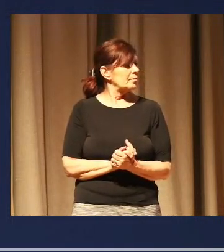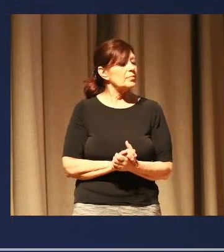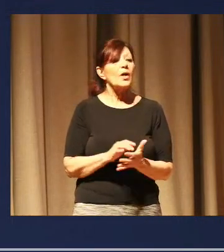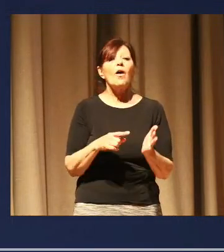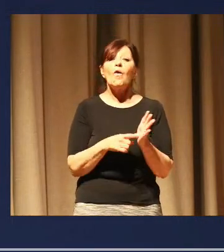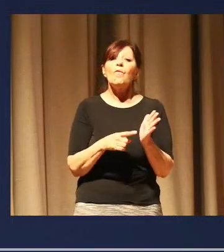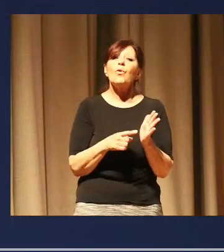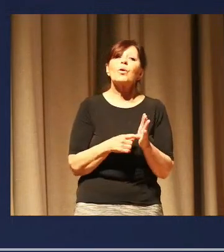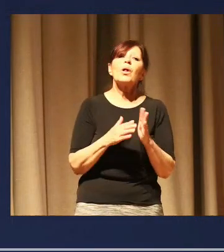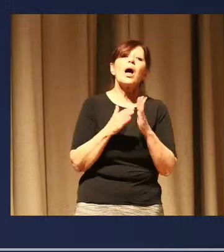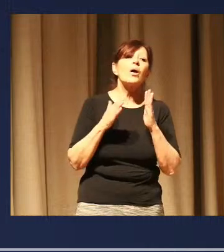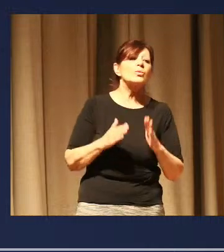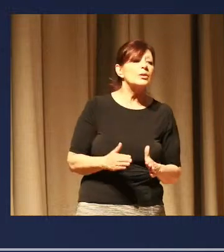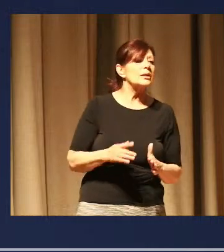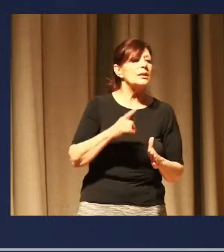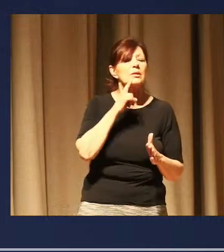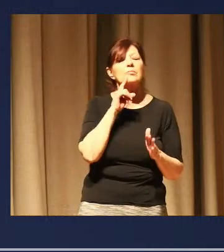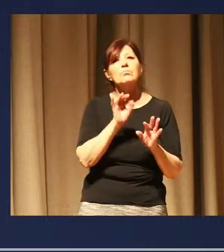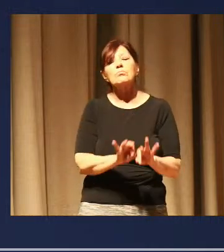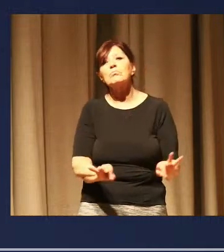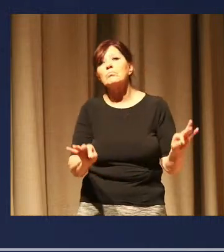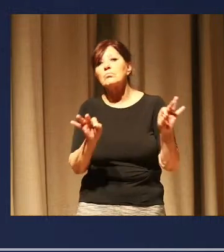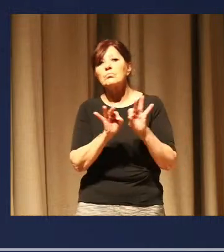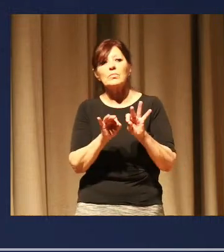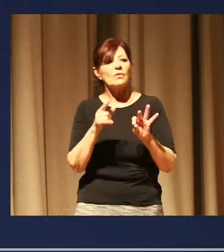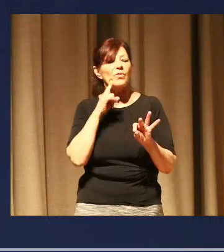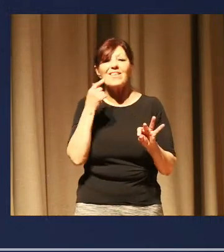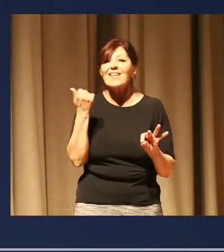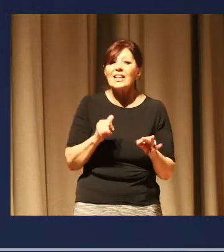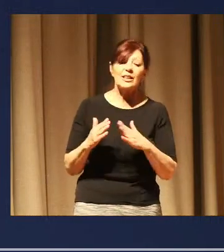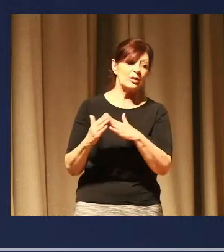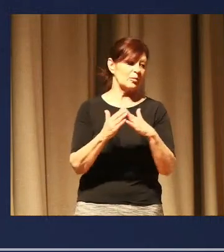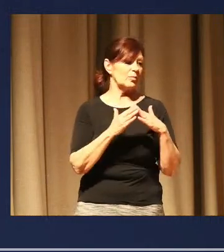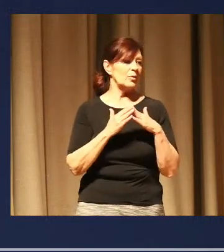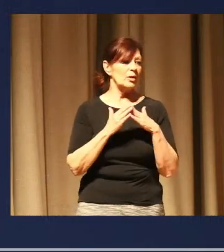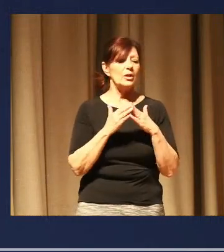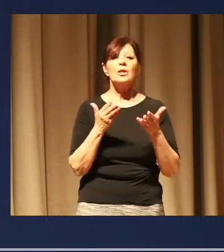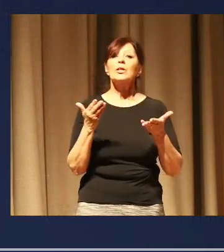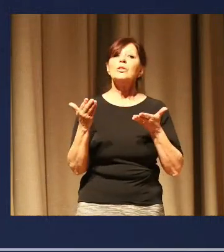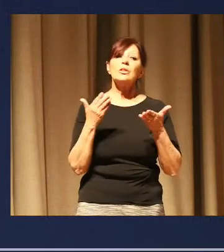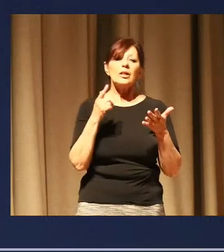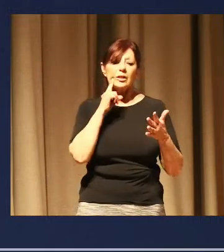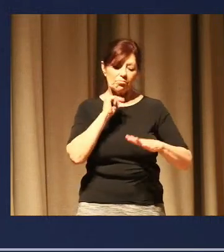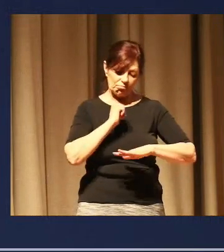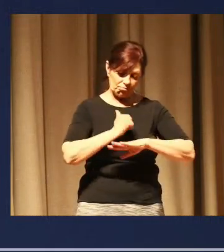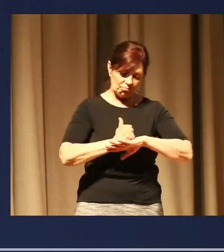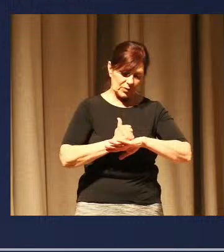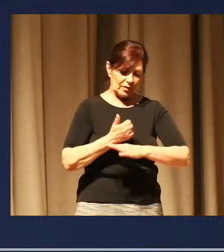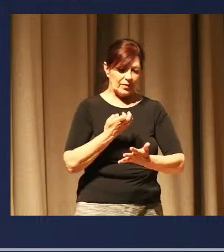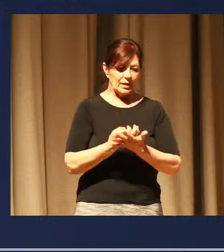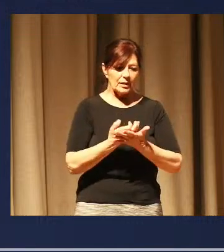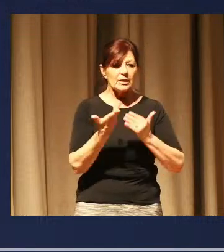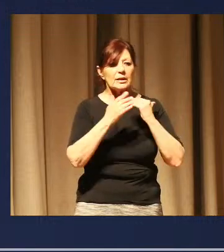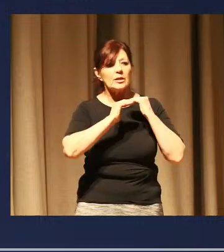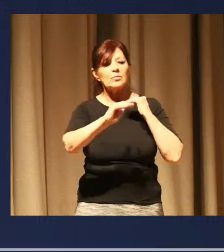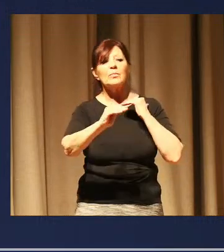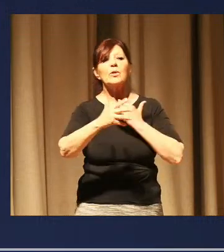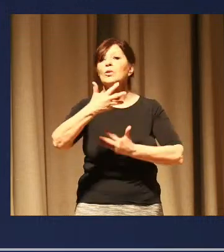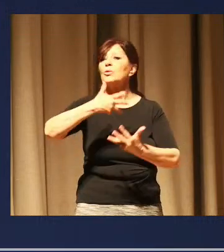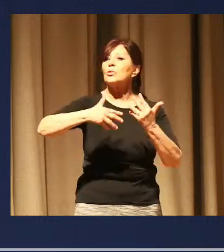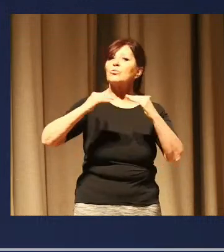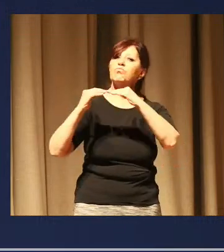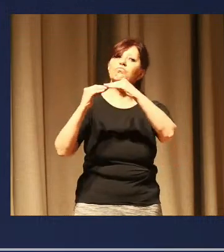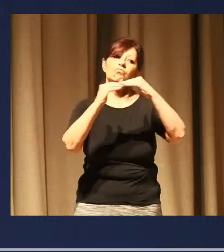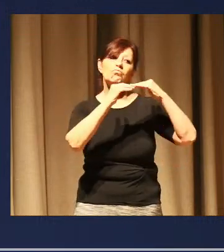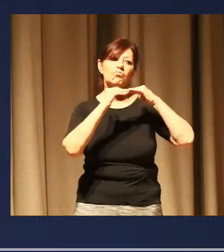Affordable housing is fundamental to the well-being and prosperity of any community, serving as a cornerstone of economic stability, social equity,